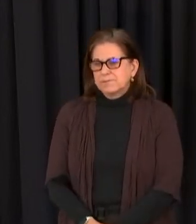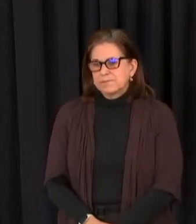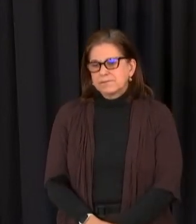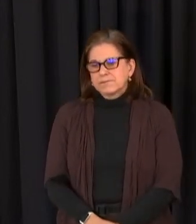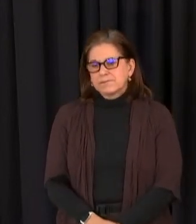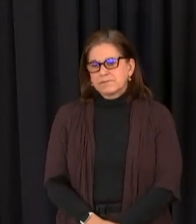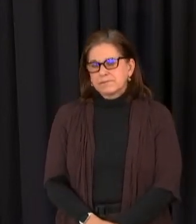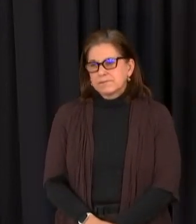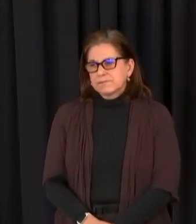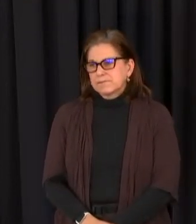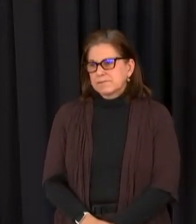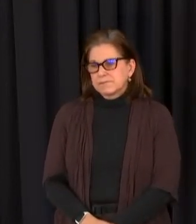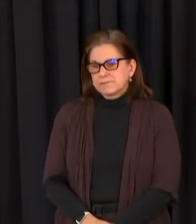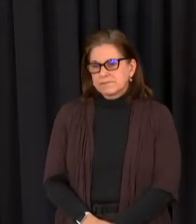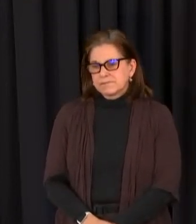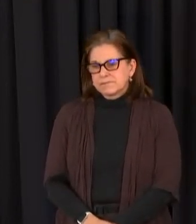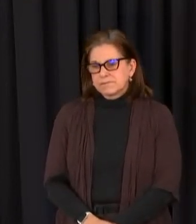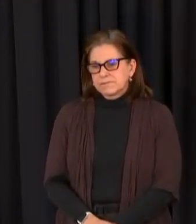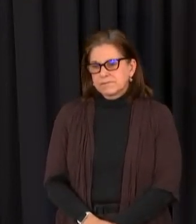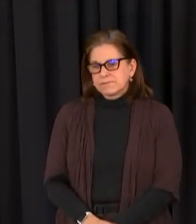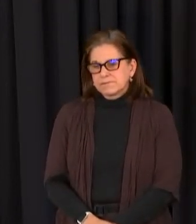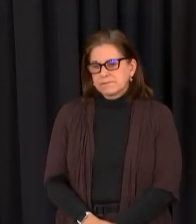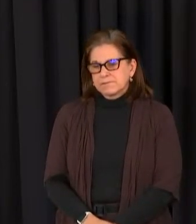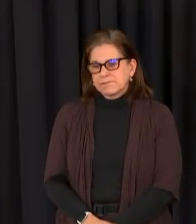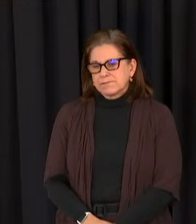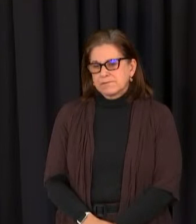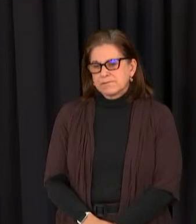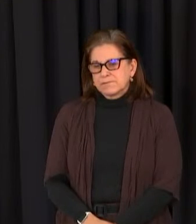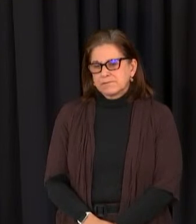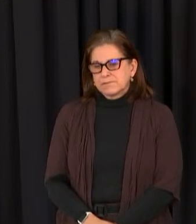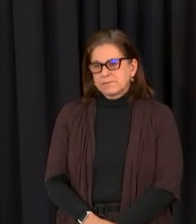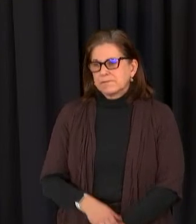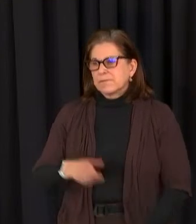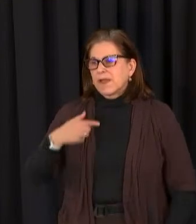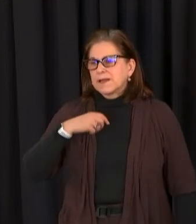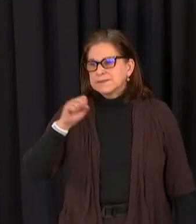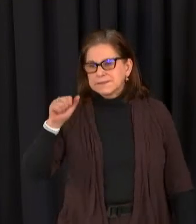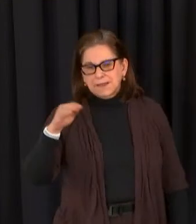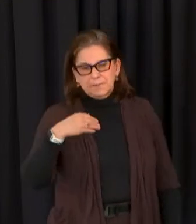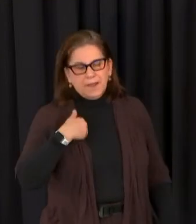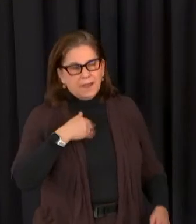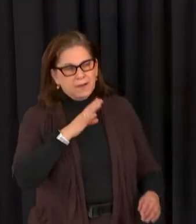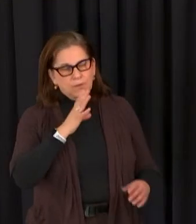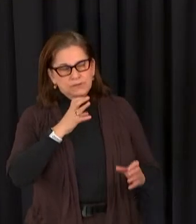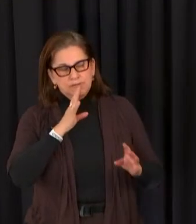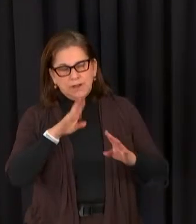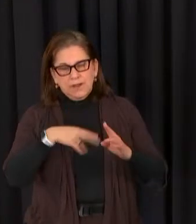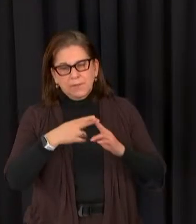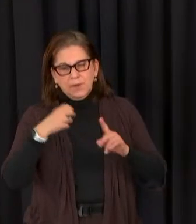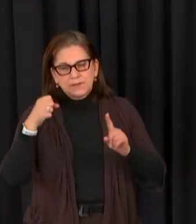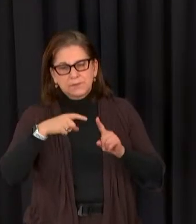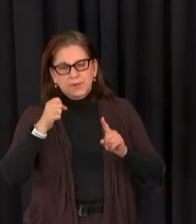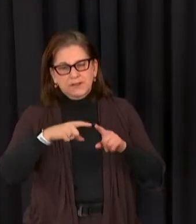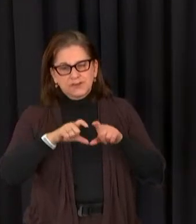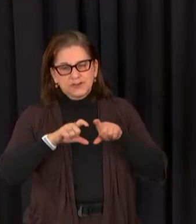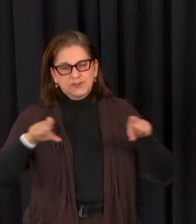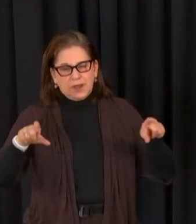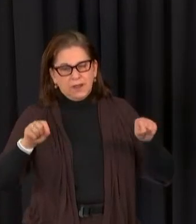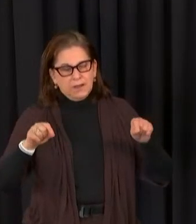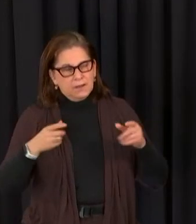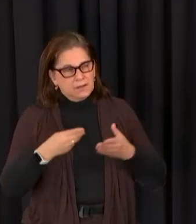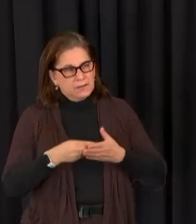Yes, Sam? Mayor, I have a stimulus question. Can this money be used for budget shortfall? I mean, I think the city